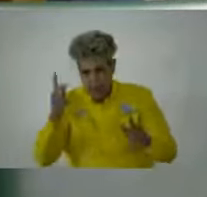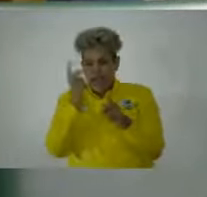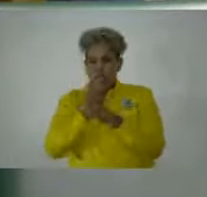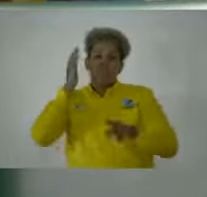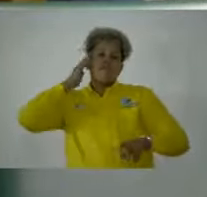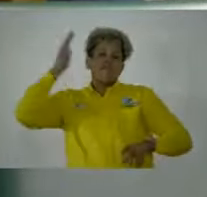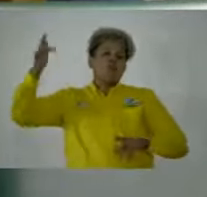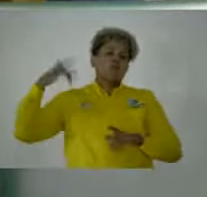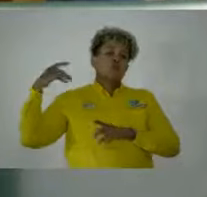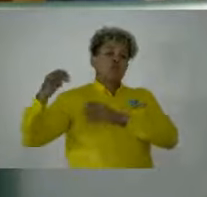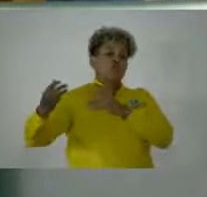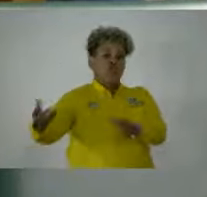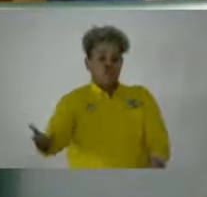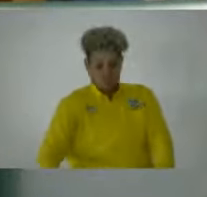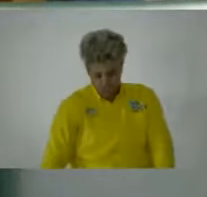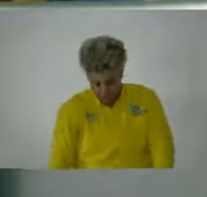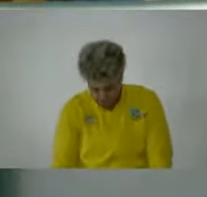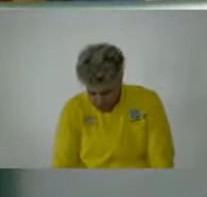future generations.